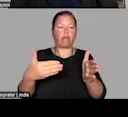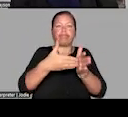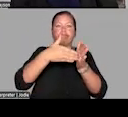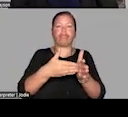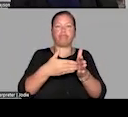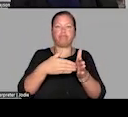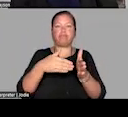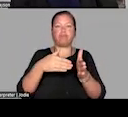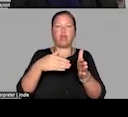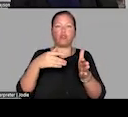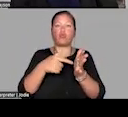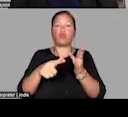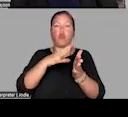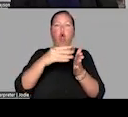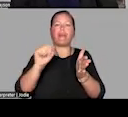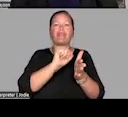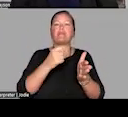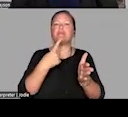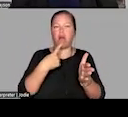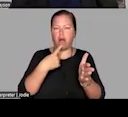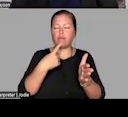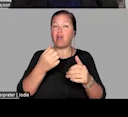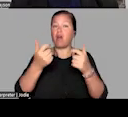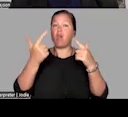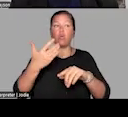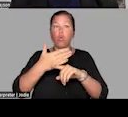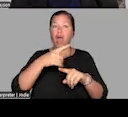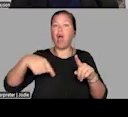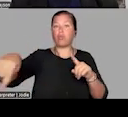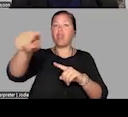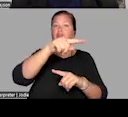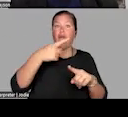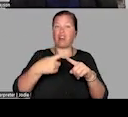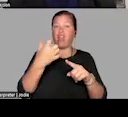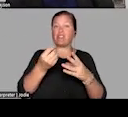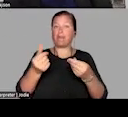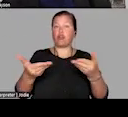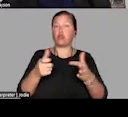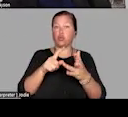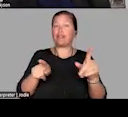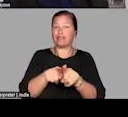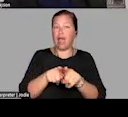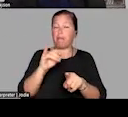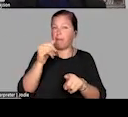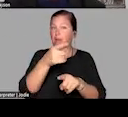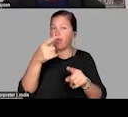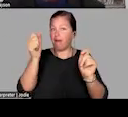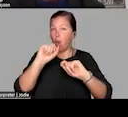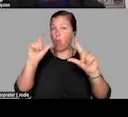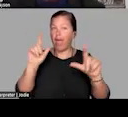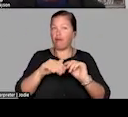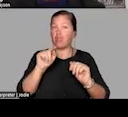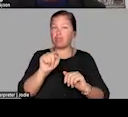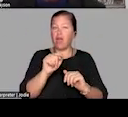similar style. And there's a lot of work out there, and there are even services doing that, and some of you might be aware. But the